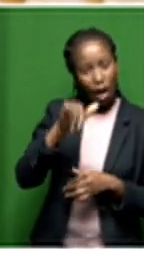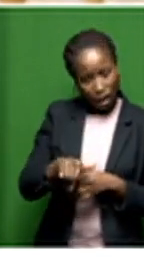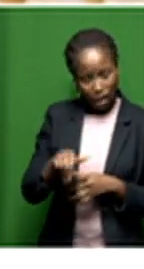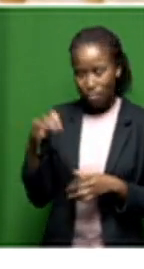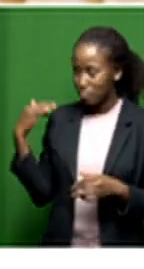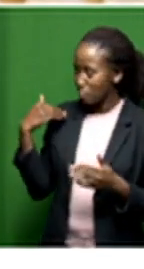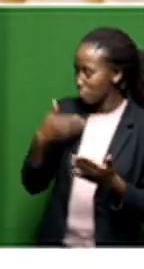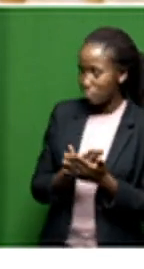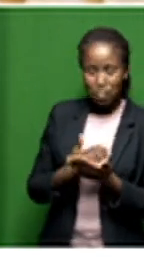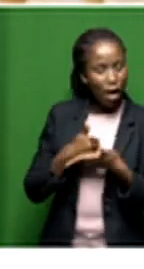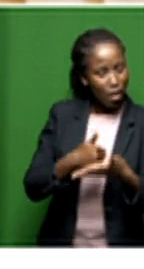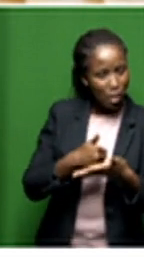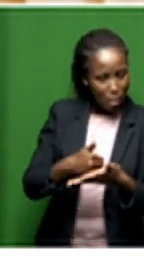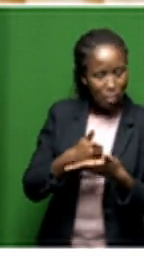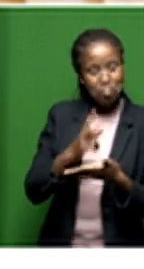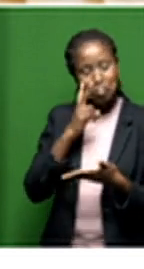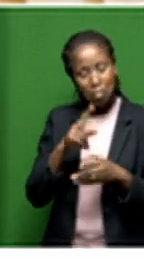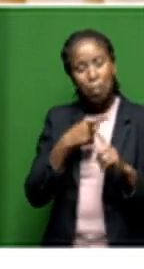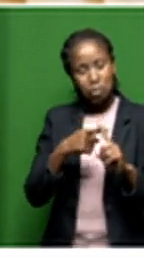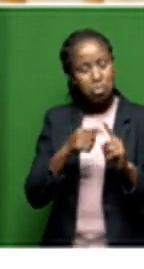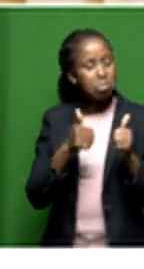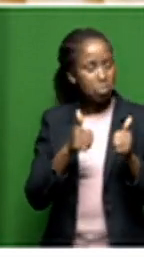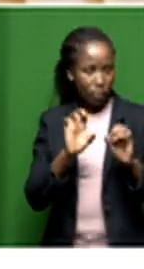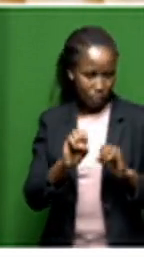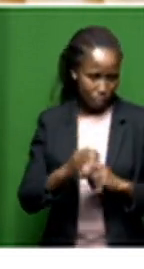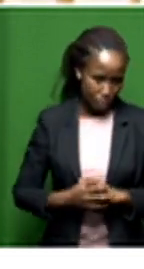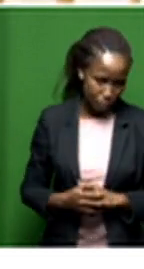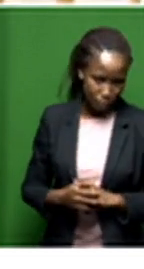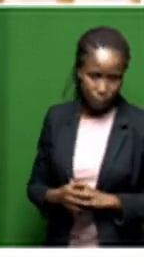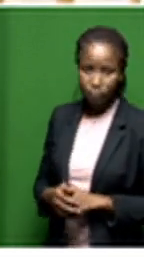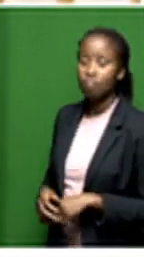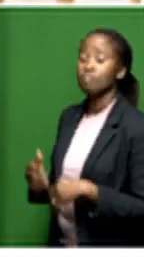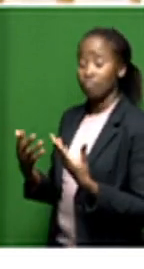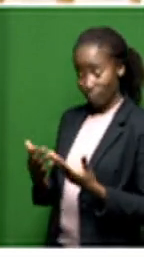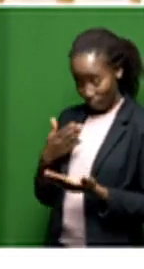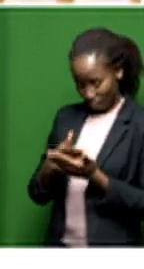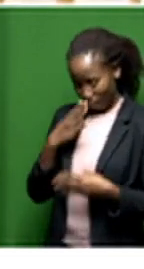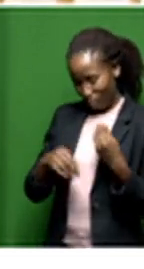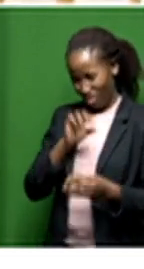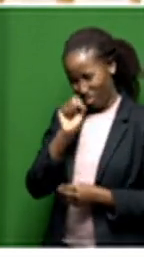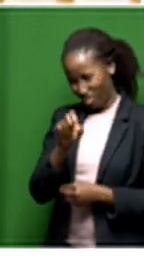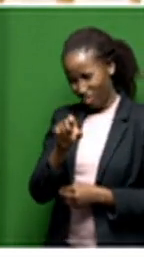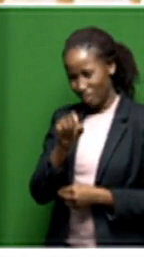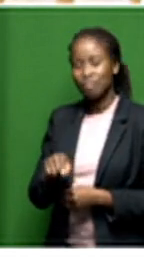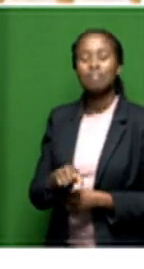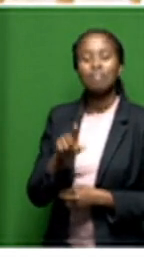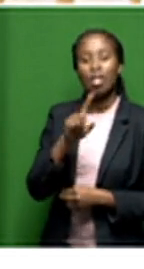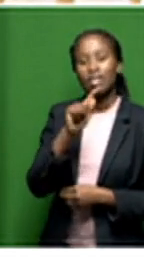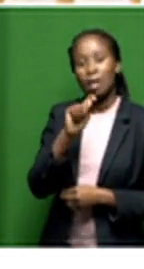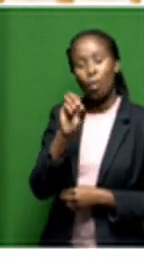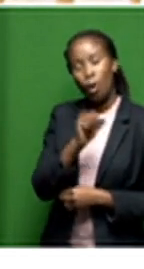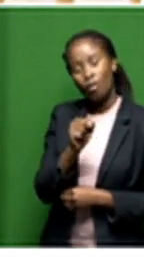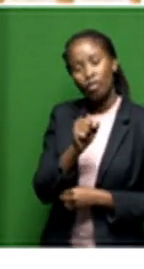interventions, and these have been positive and have yielded certain results. Let's talk about that. Your terms of reference, the